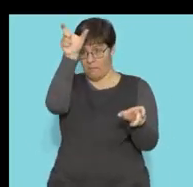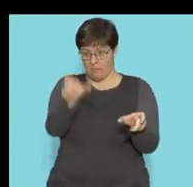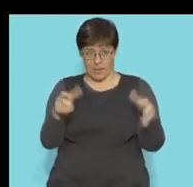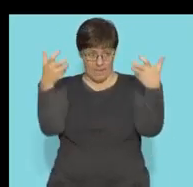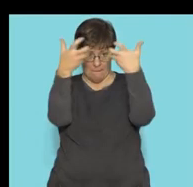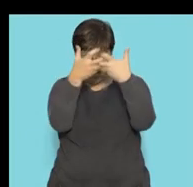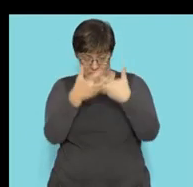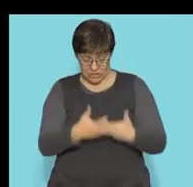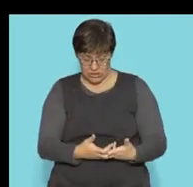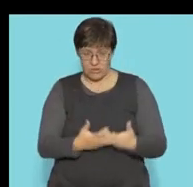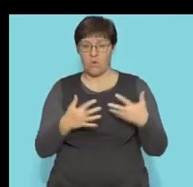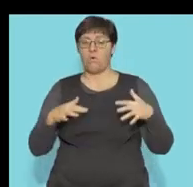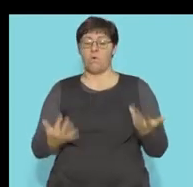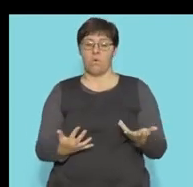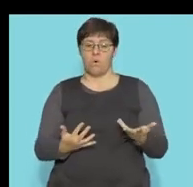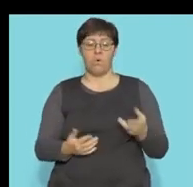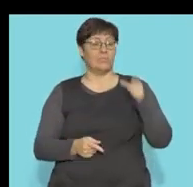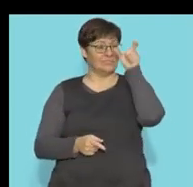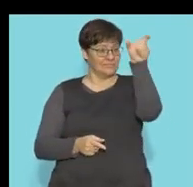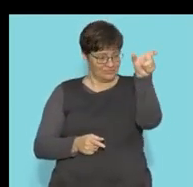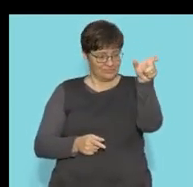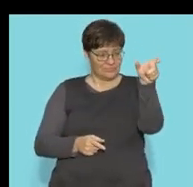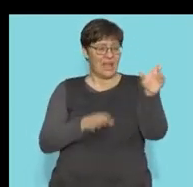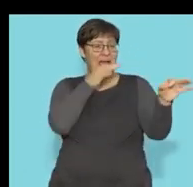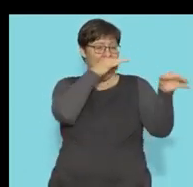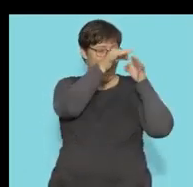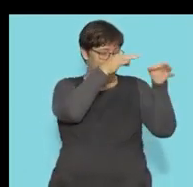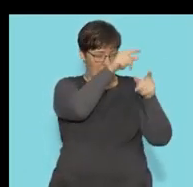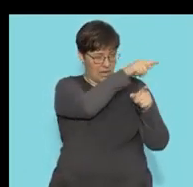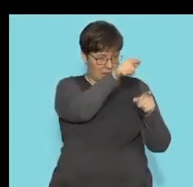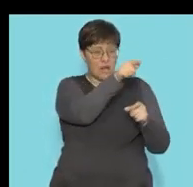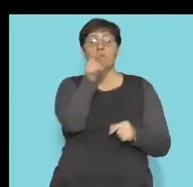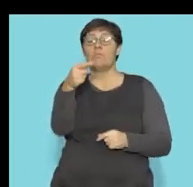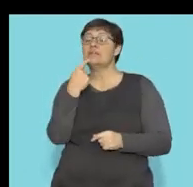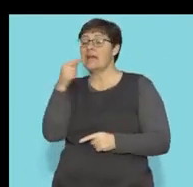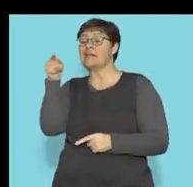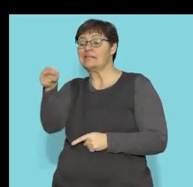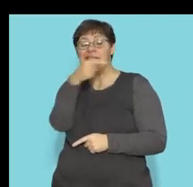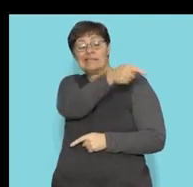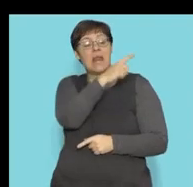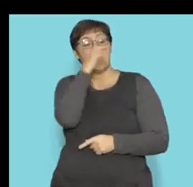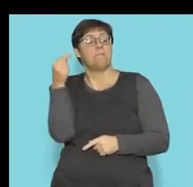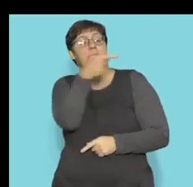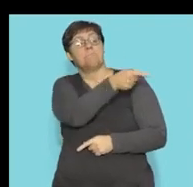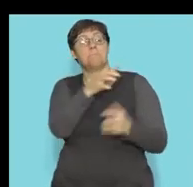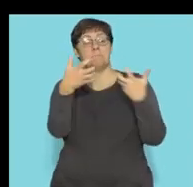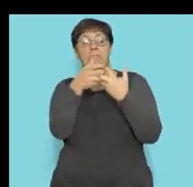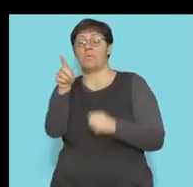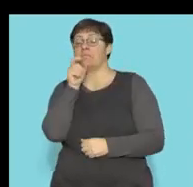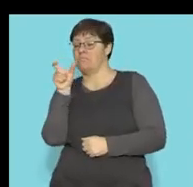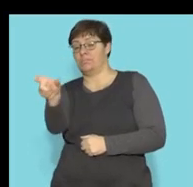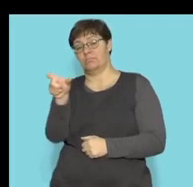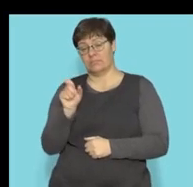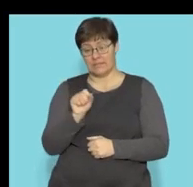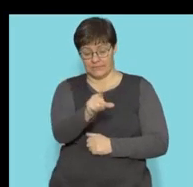or simple definition given, you must supply the term. Let's look at these